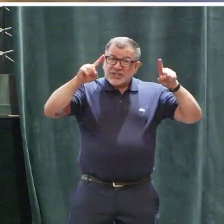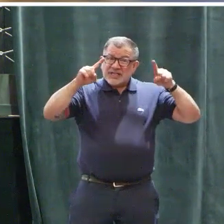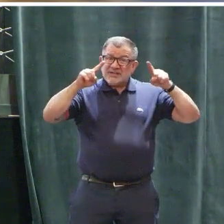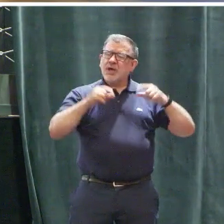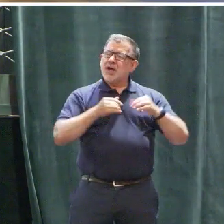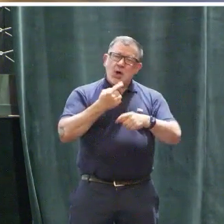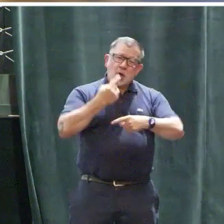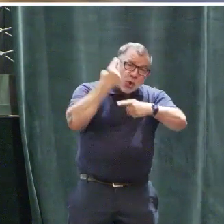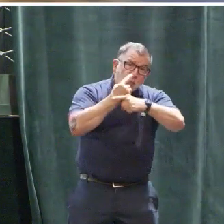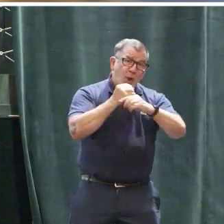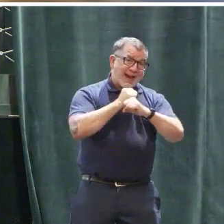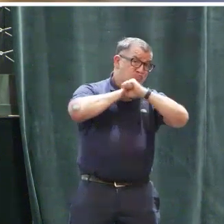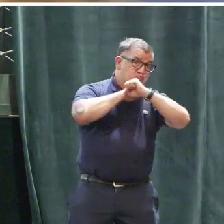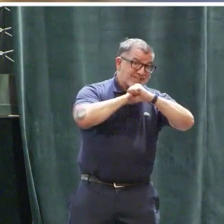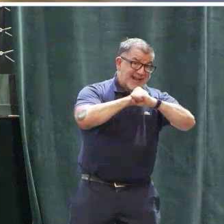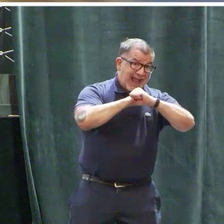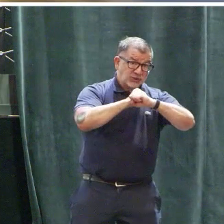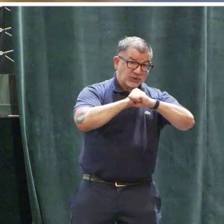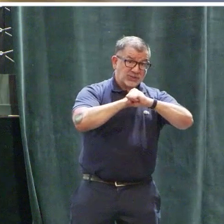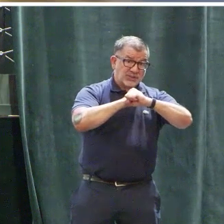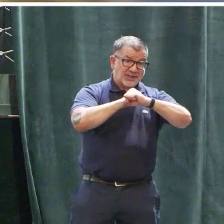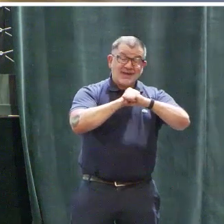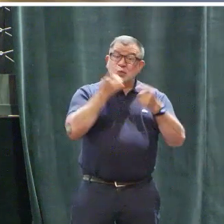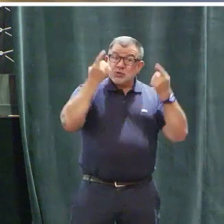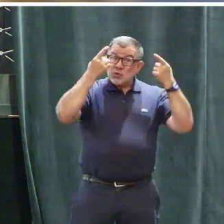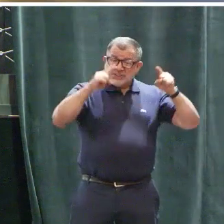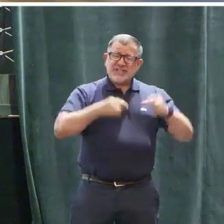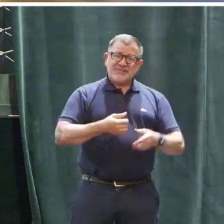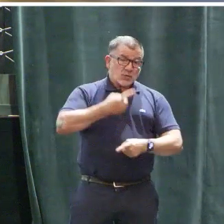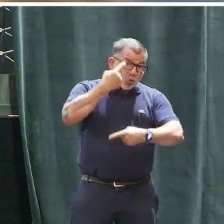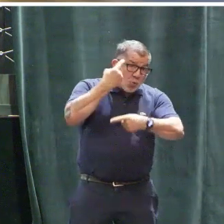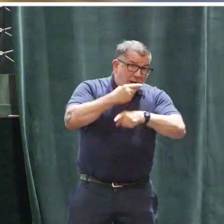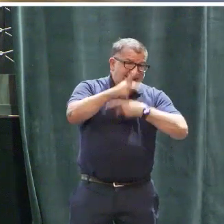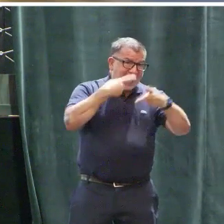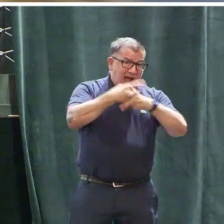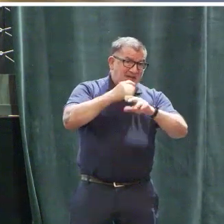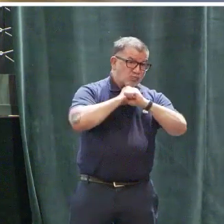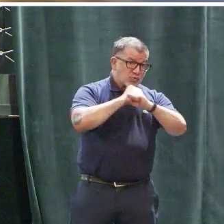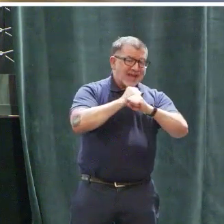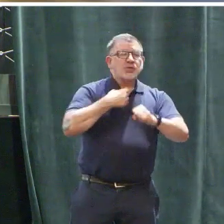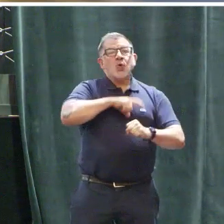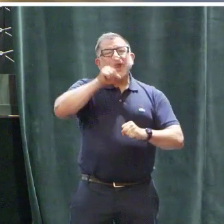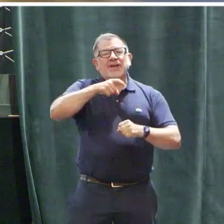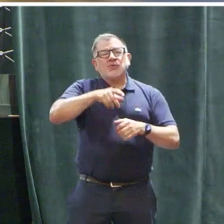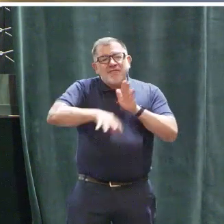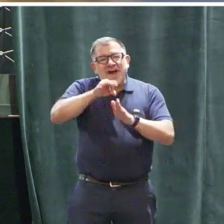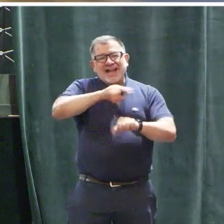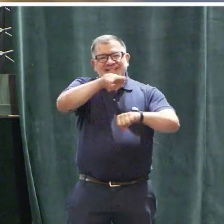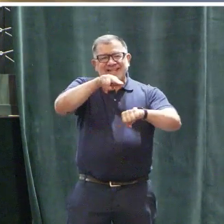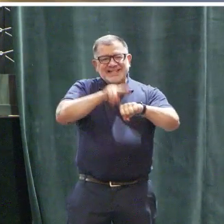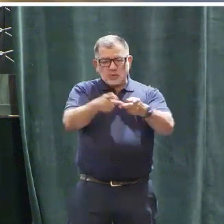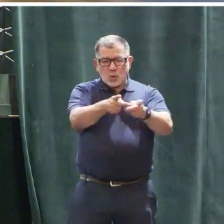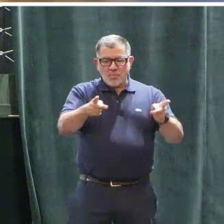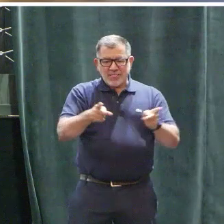storm protection, or the design flood elevation that's needed to achieve that protection, we have to find a natural spot where the